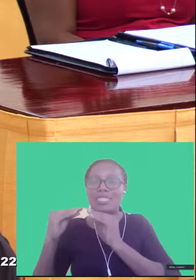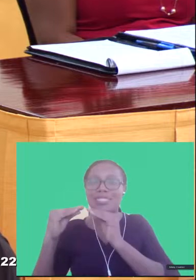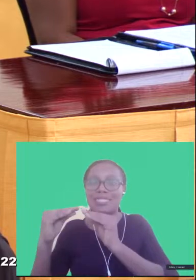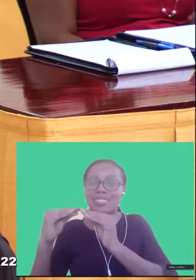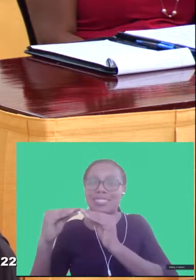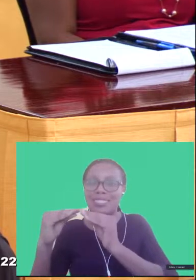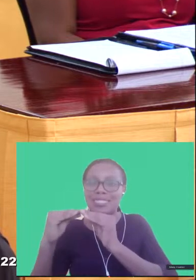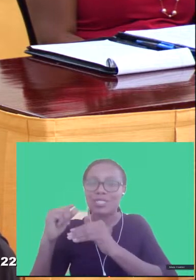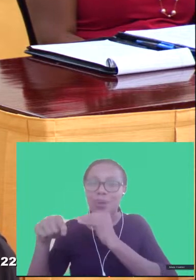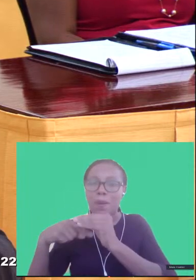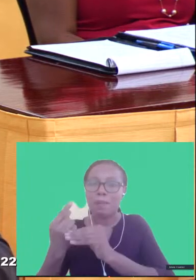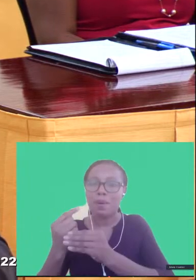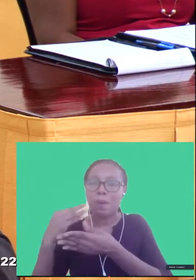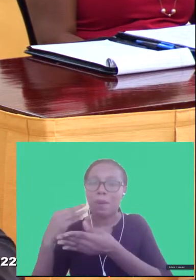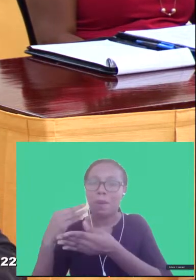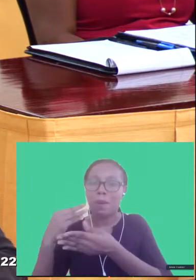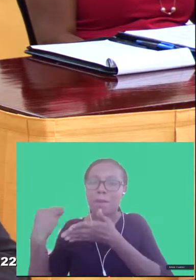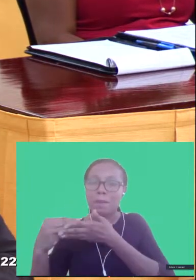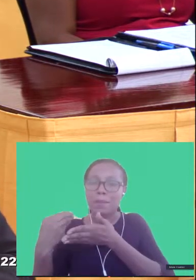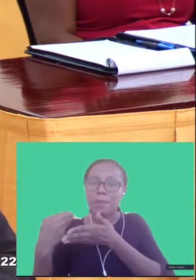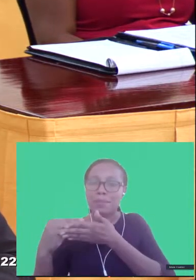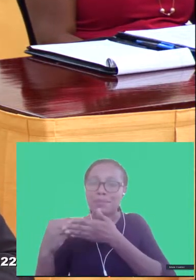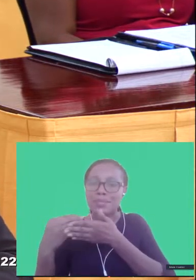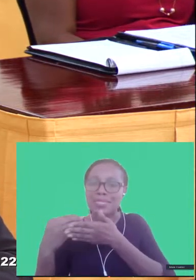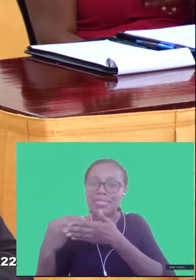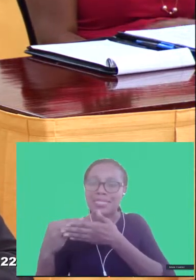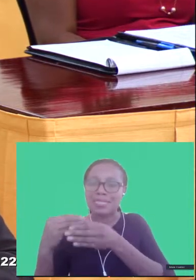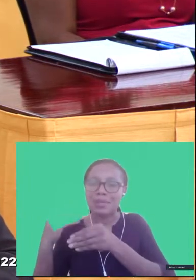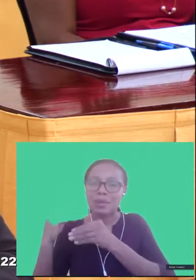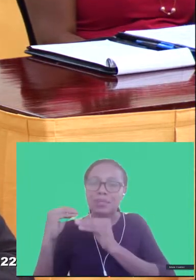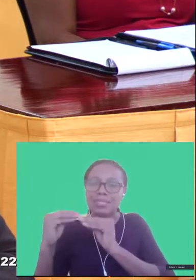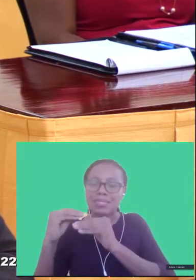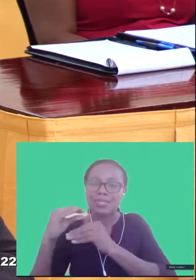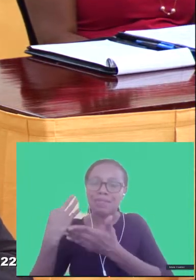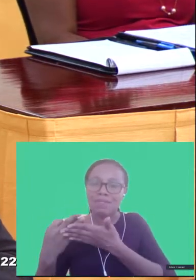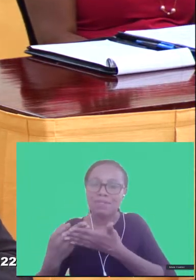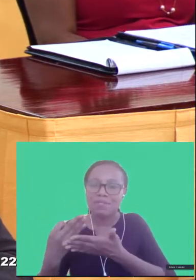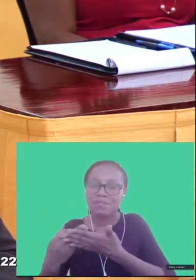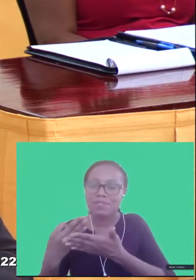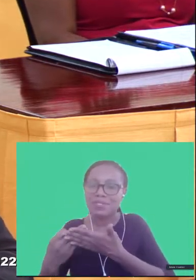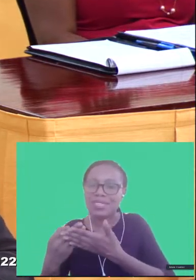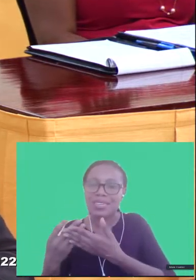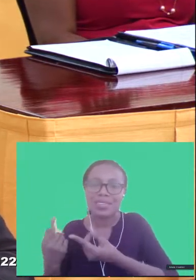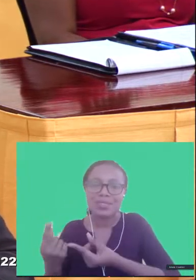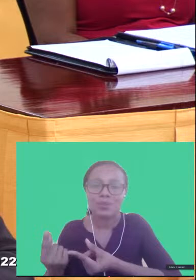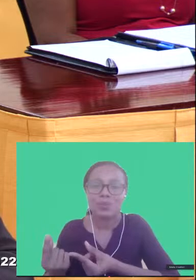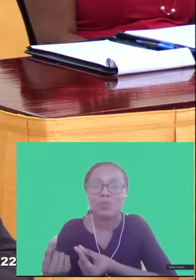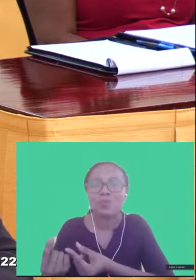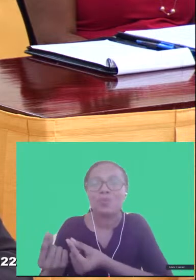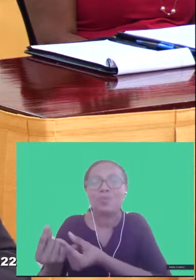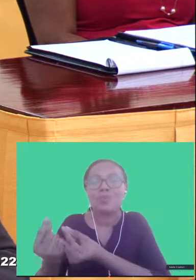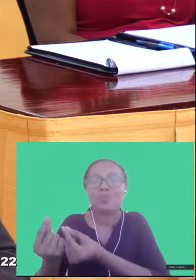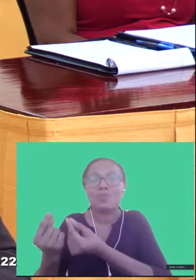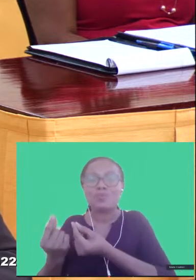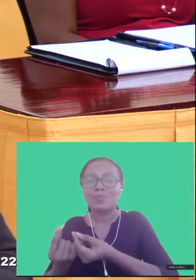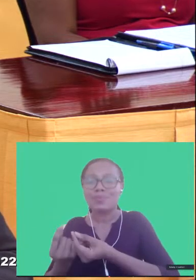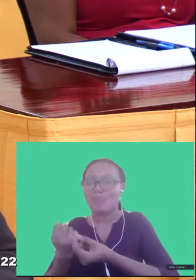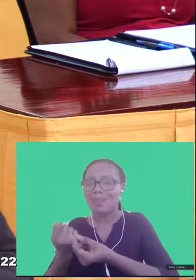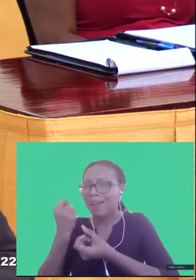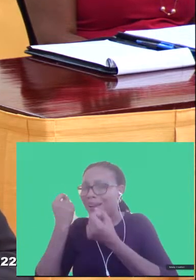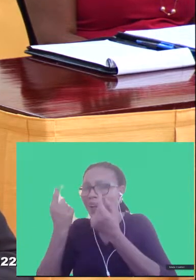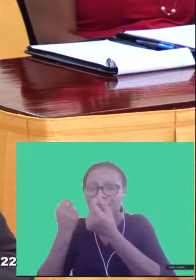place in both primary and secondary schools. And why? Because it is perhaps late in the day for us to be trying